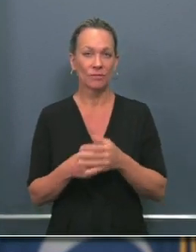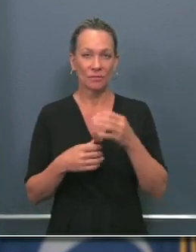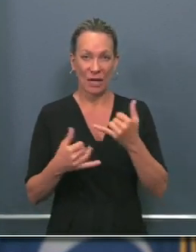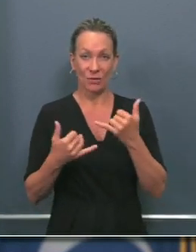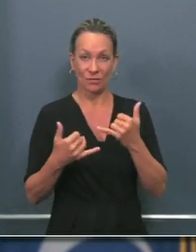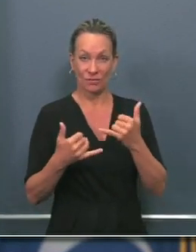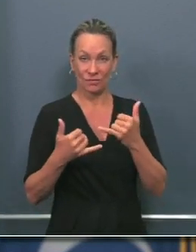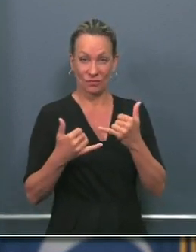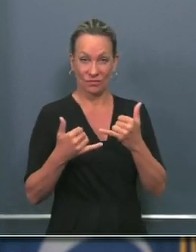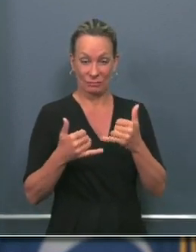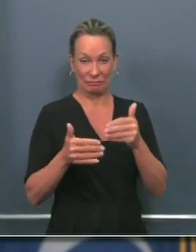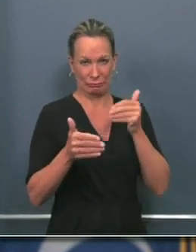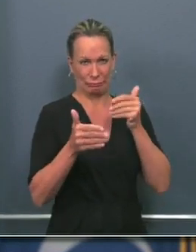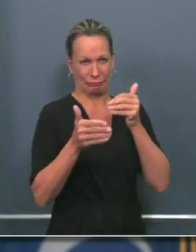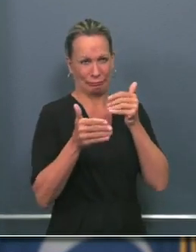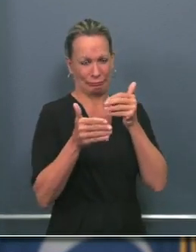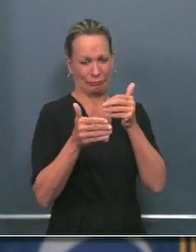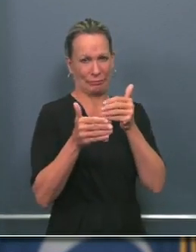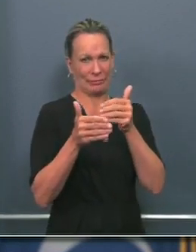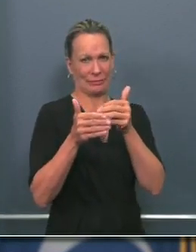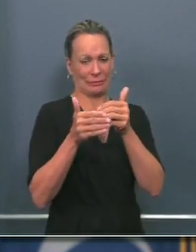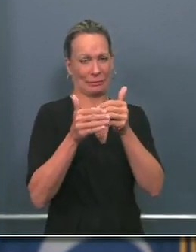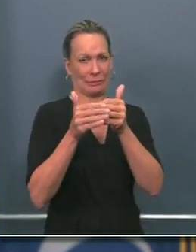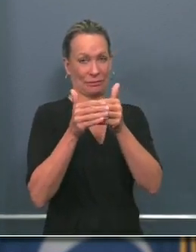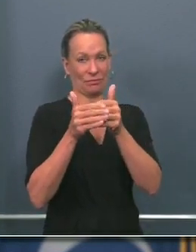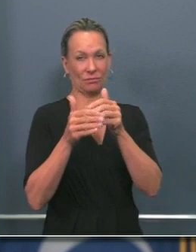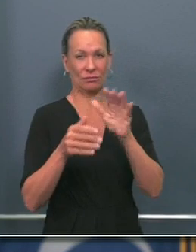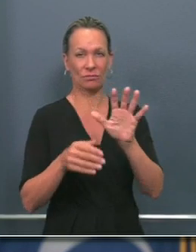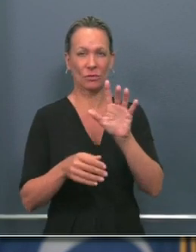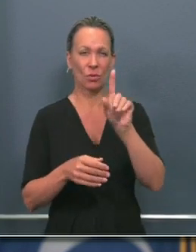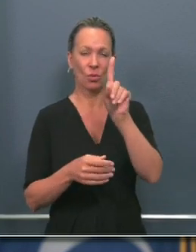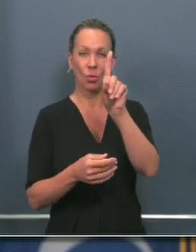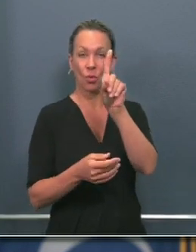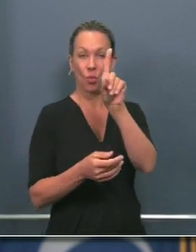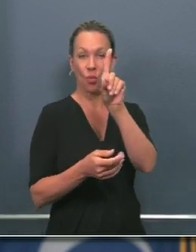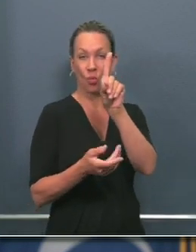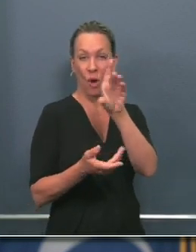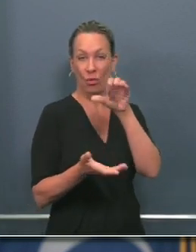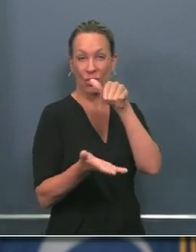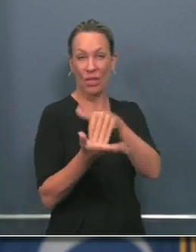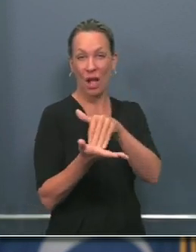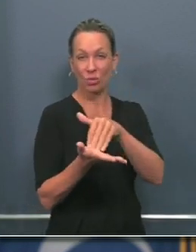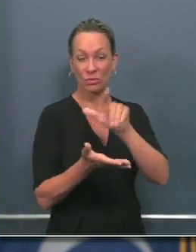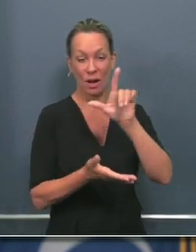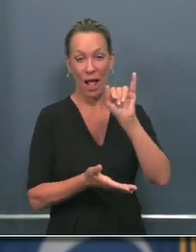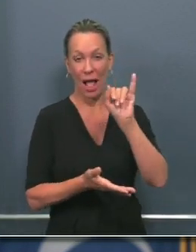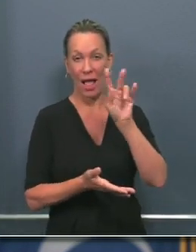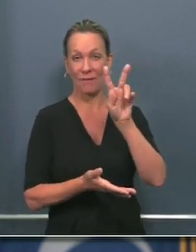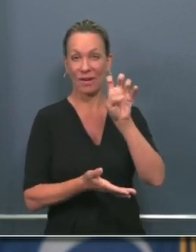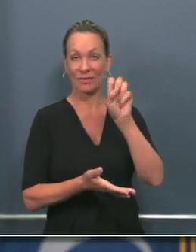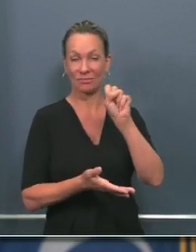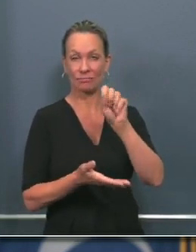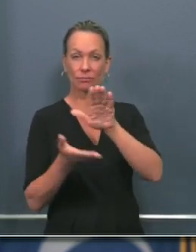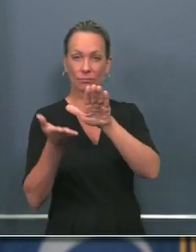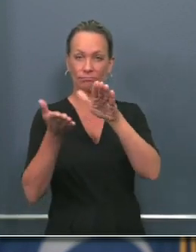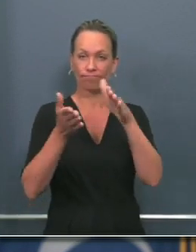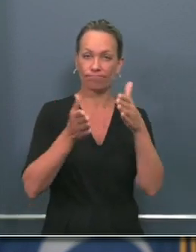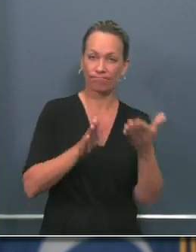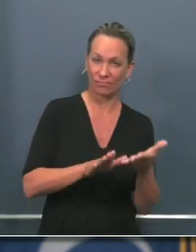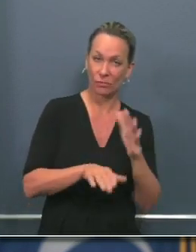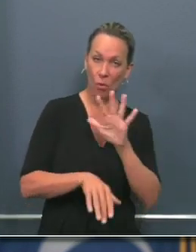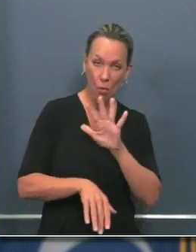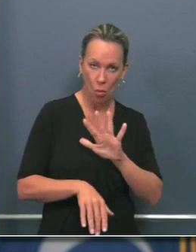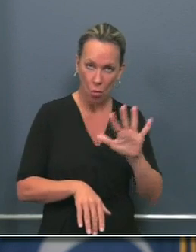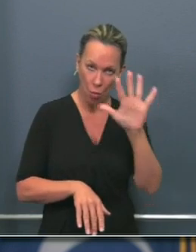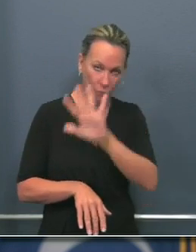country: 100,000 lives lost to this pandemic, to COVID-19. In the state of California, we're coming close